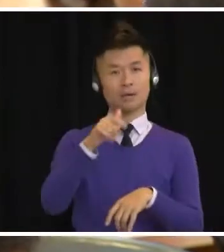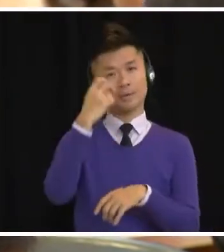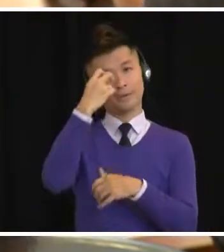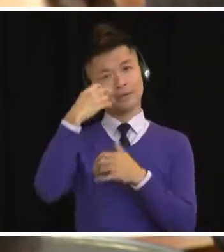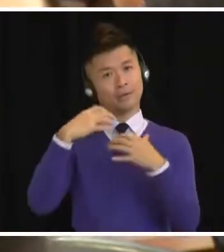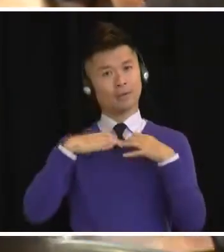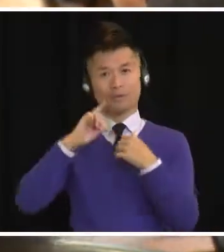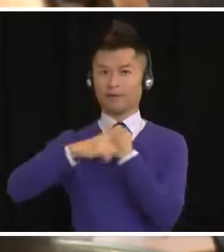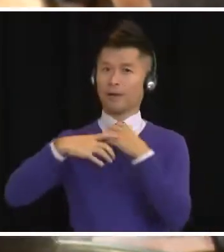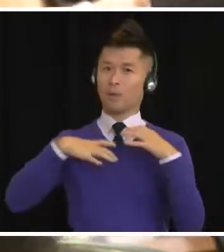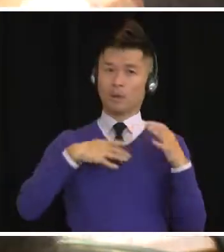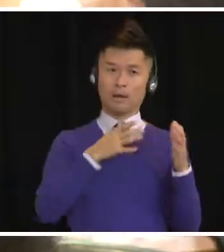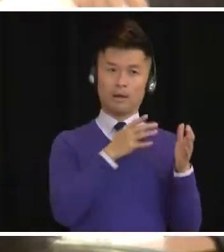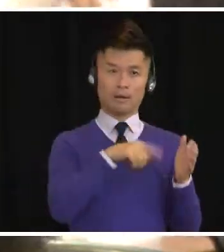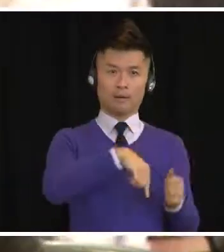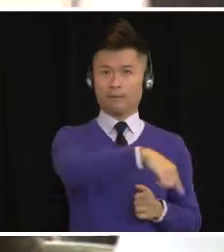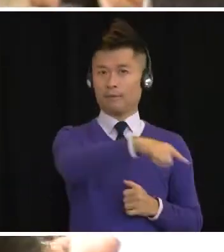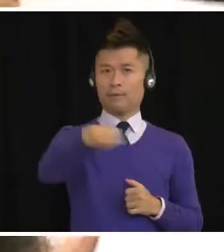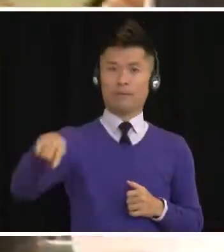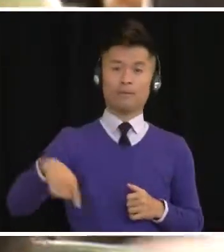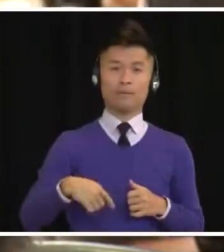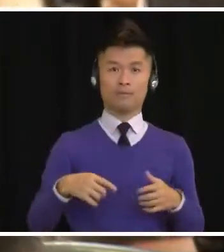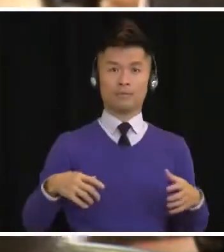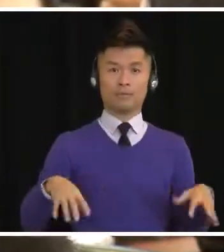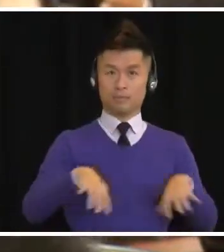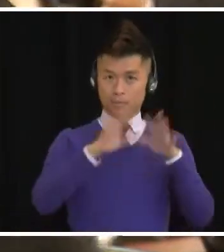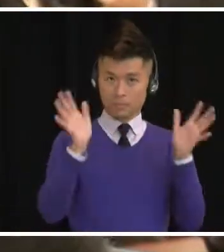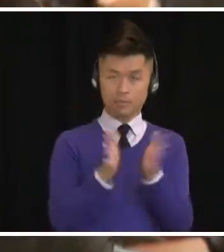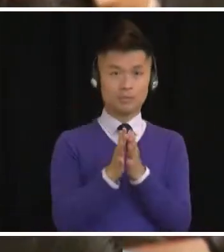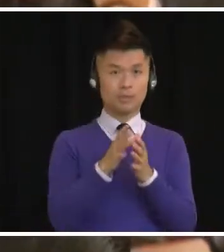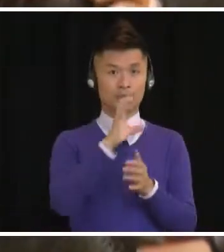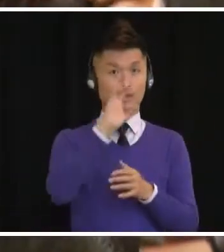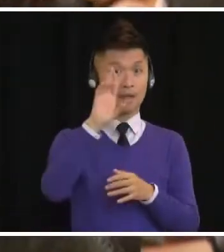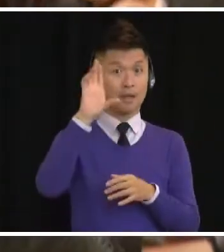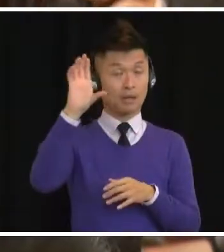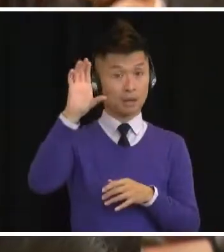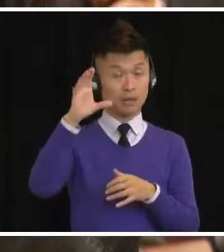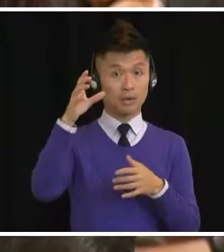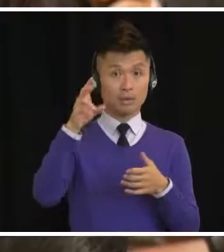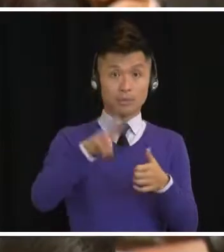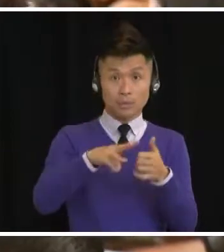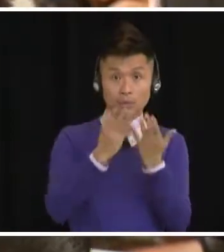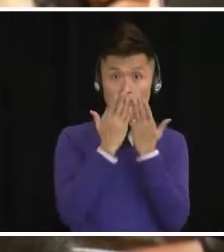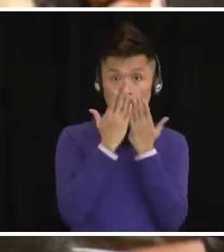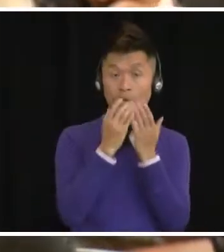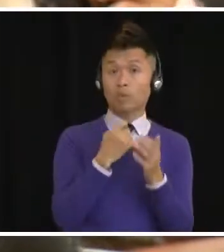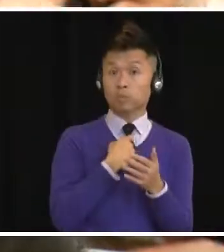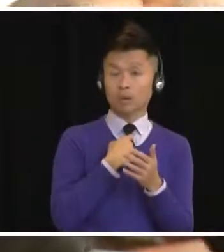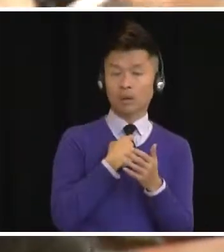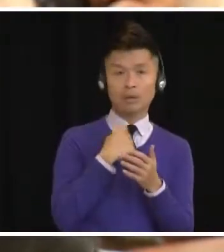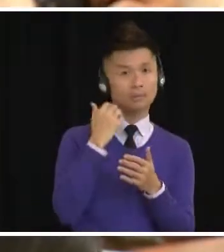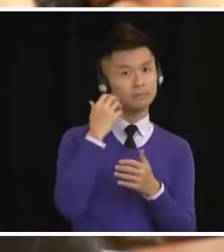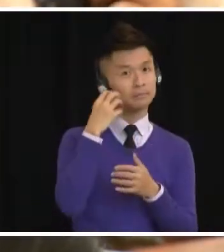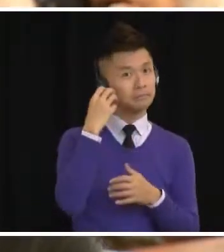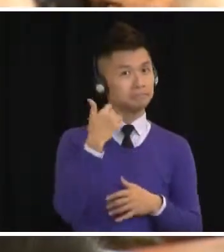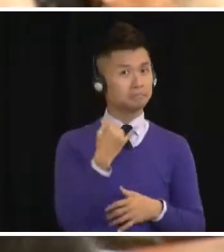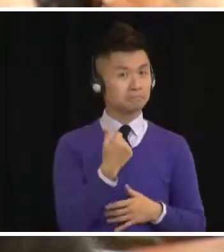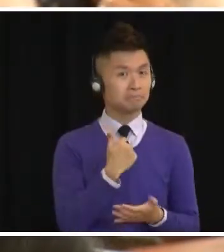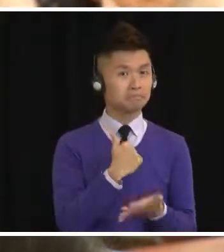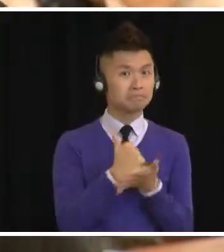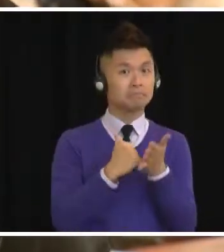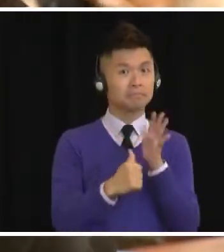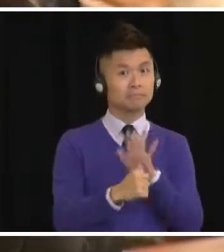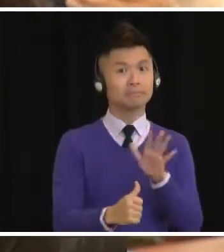protecting and serving children are receiving the necessary training in relation